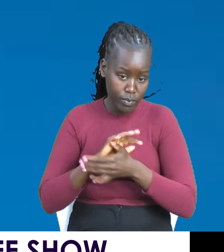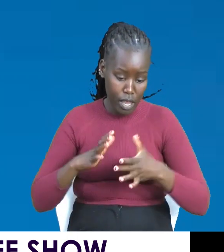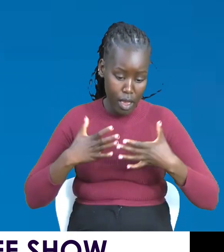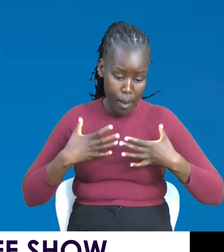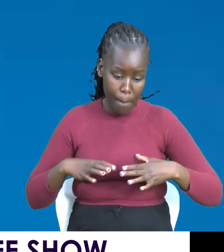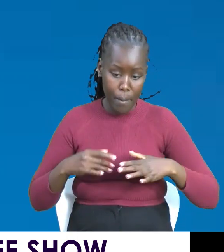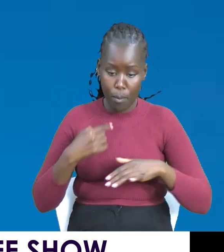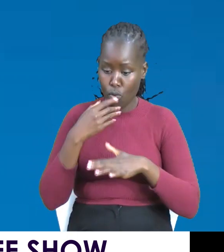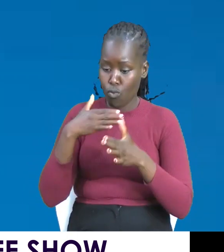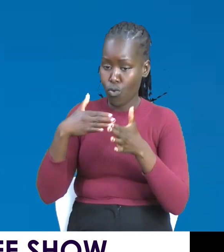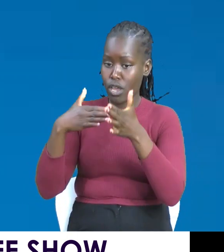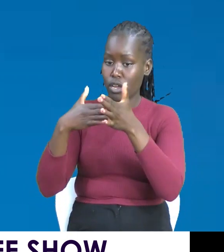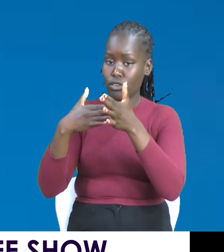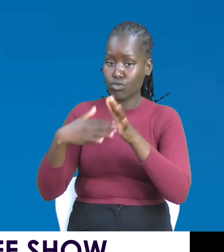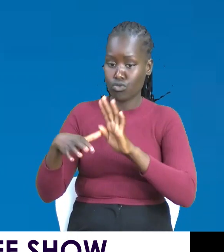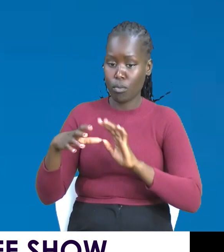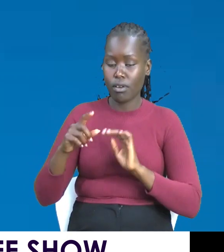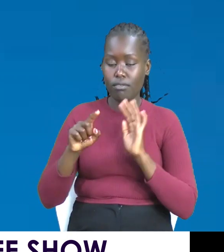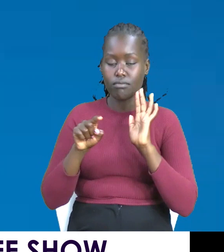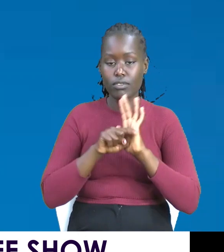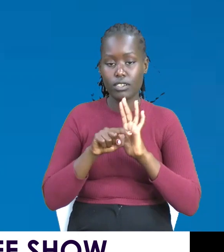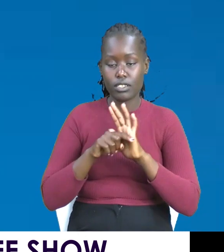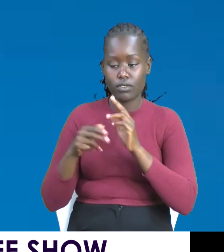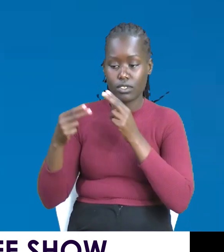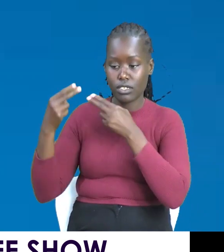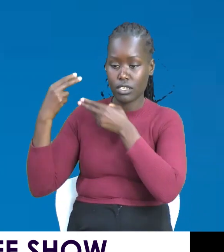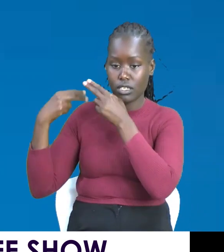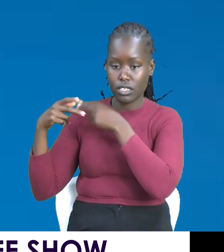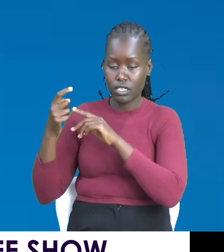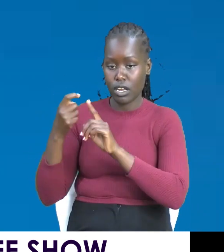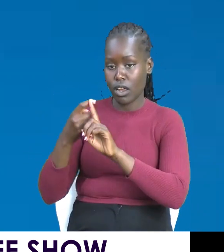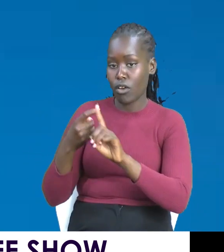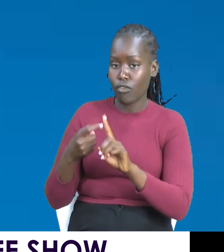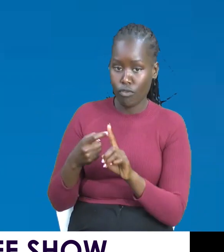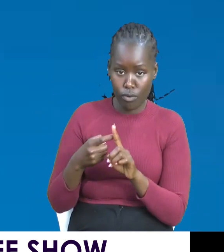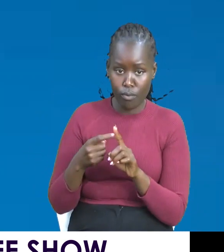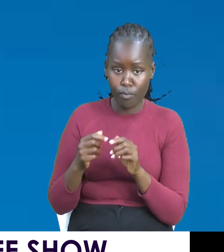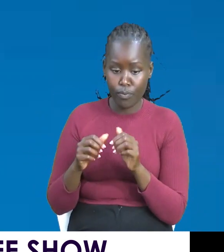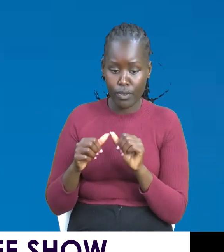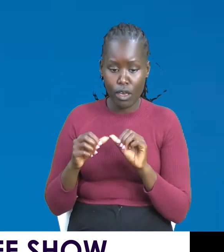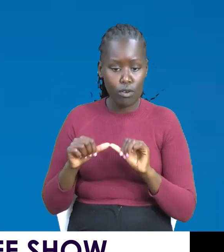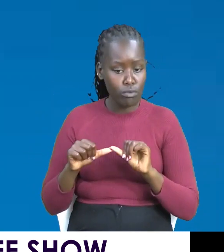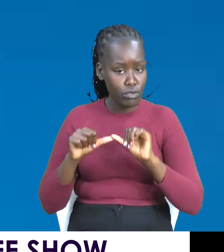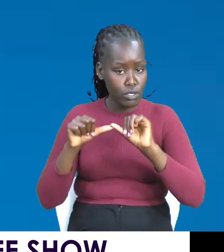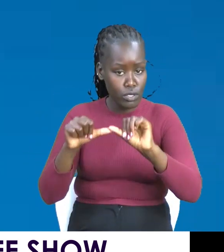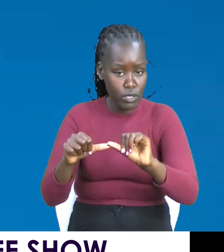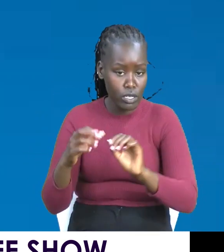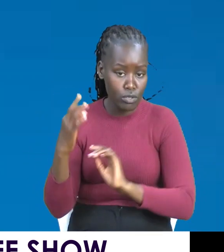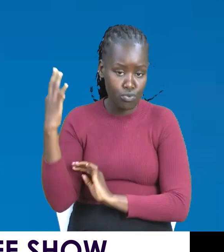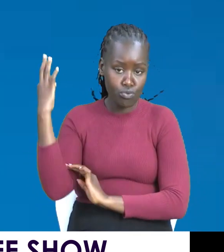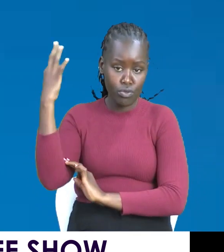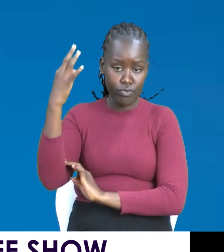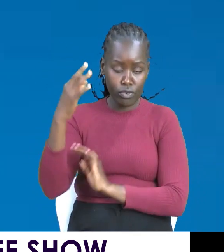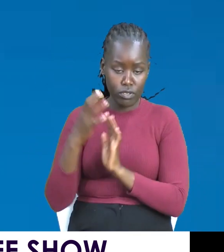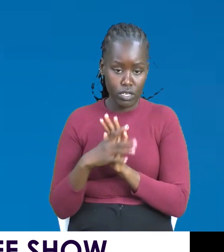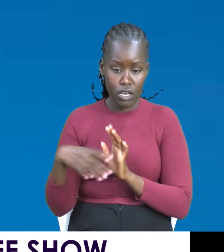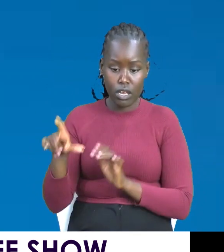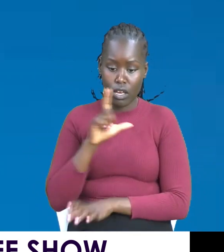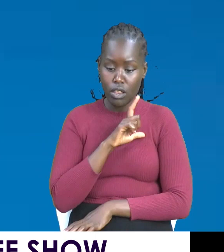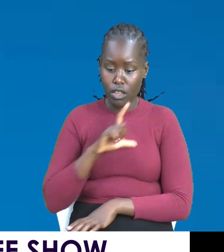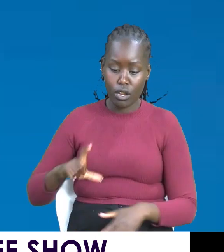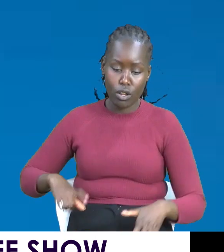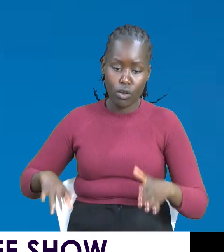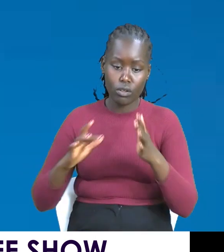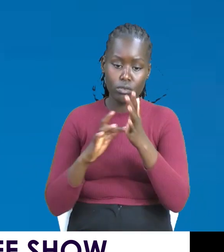that can stop negativity in history from being passed into the future. The Lord Jesus